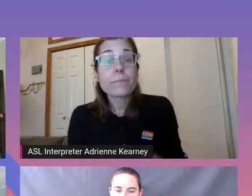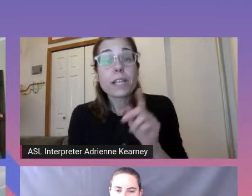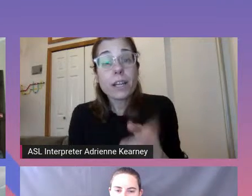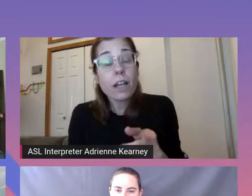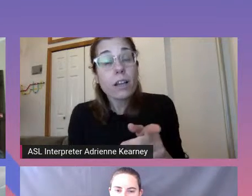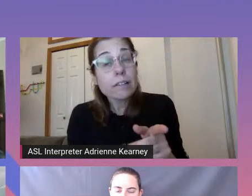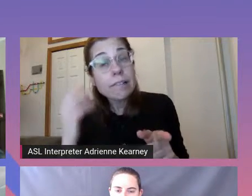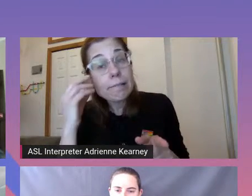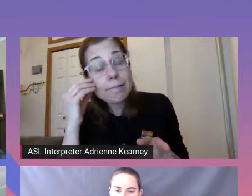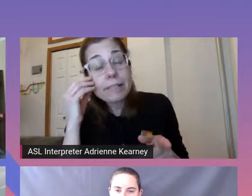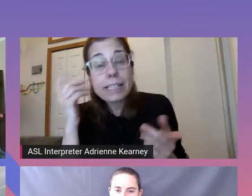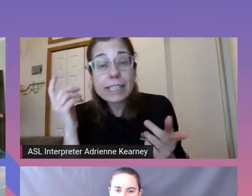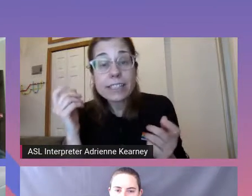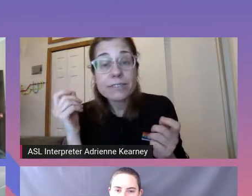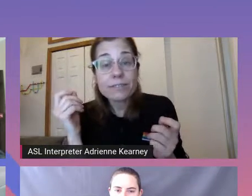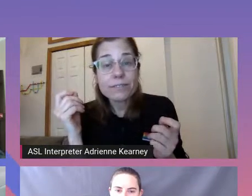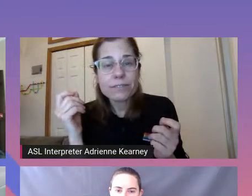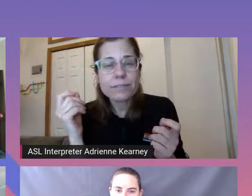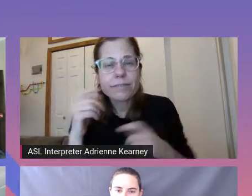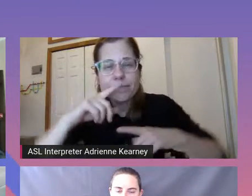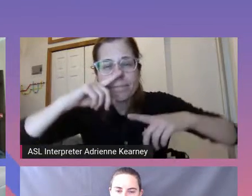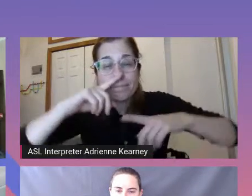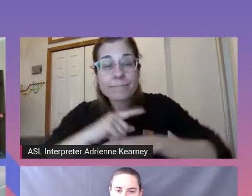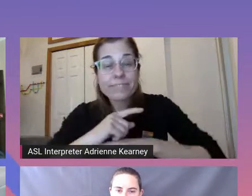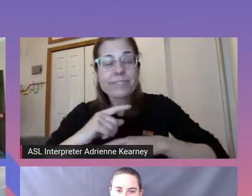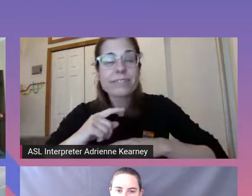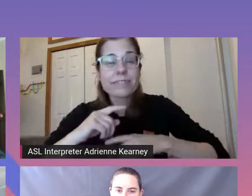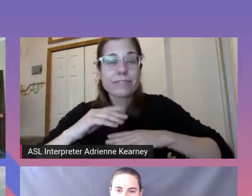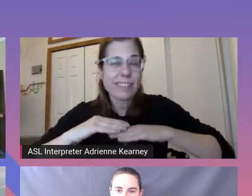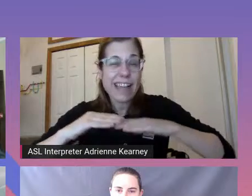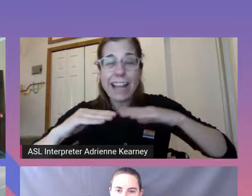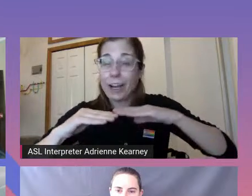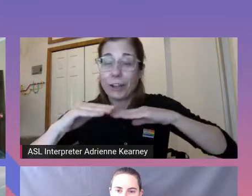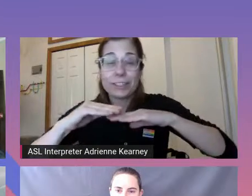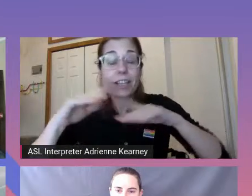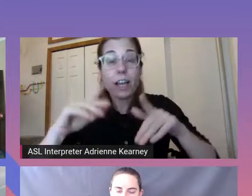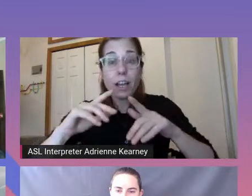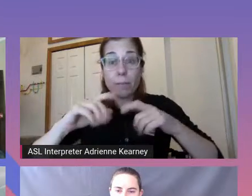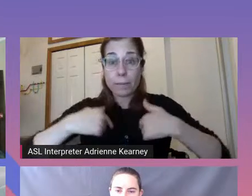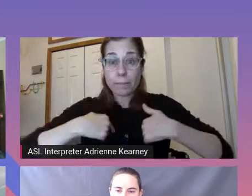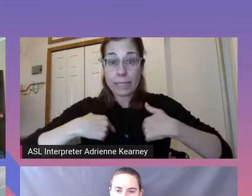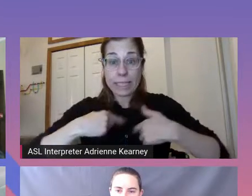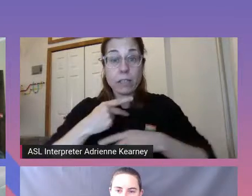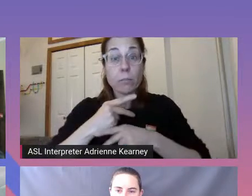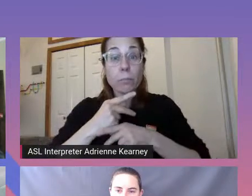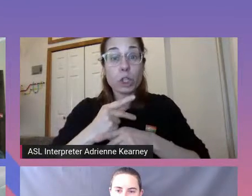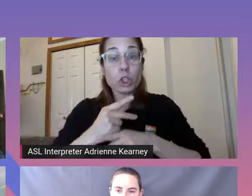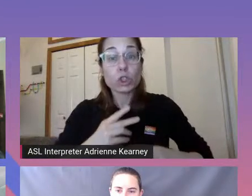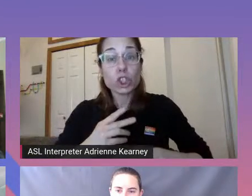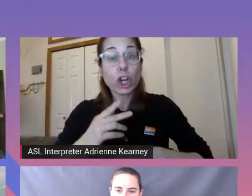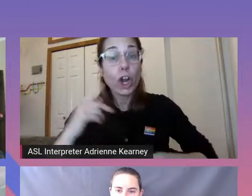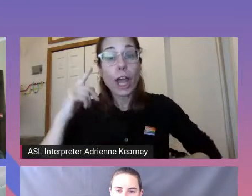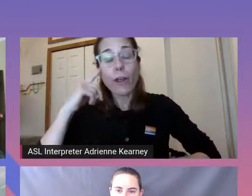is a big way that I define myself as a producer. Like, I don't necessarily think of myself as like,